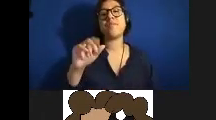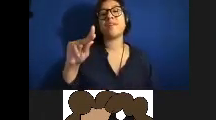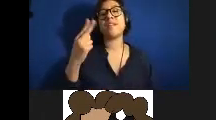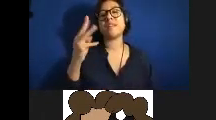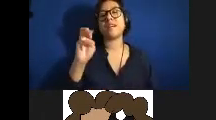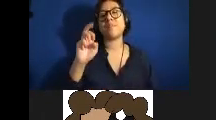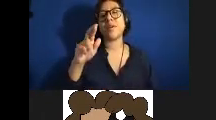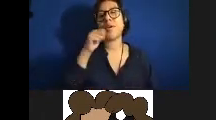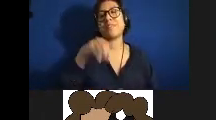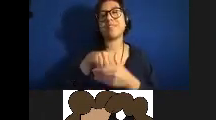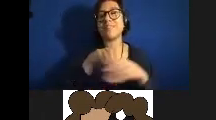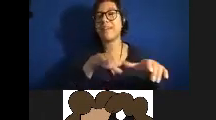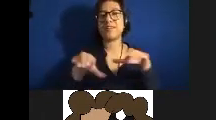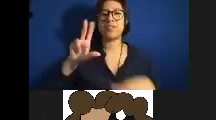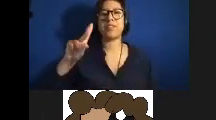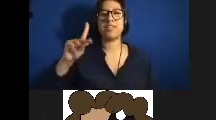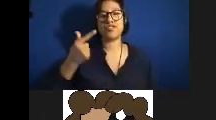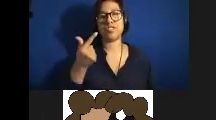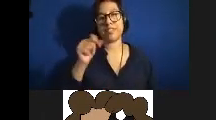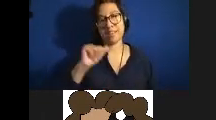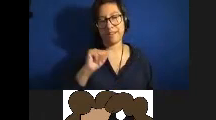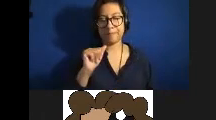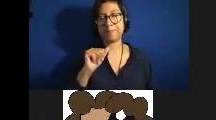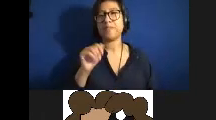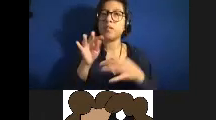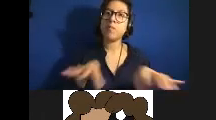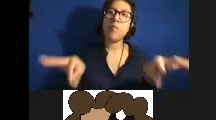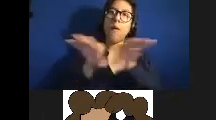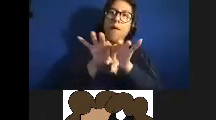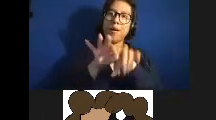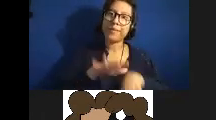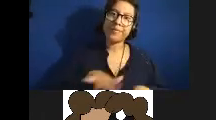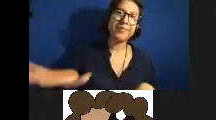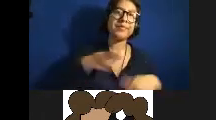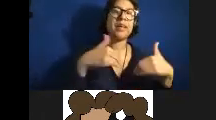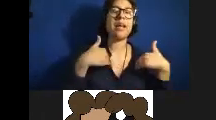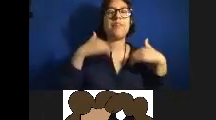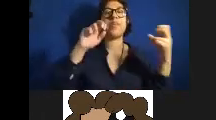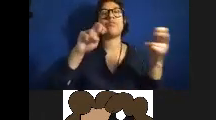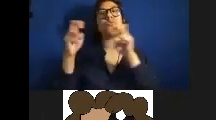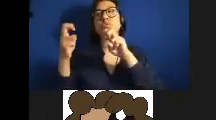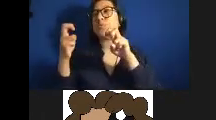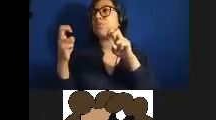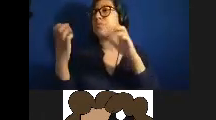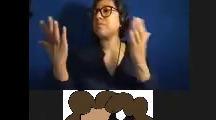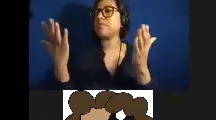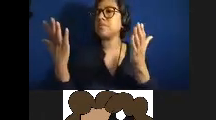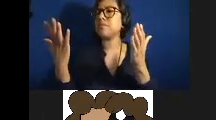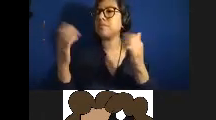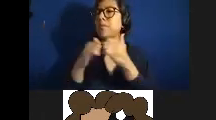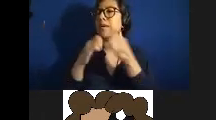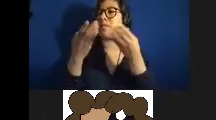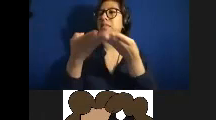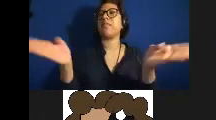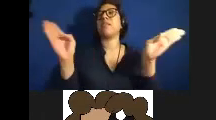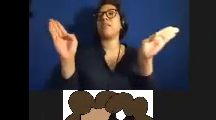important to have these spaces where we're talking about issues across the gender spectrum